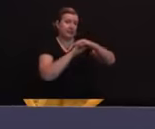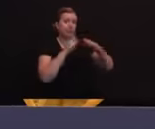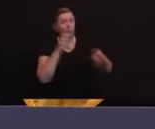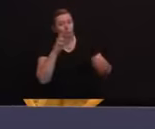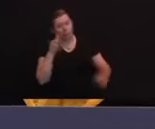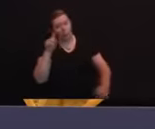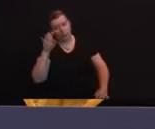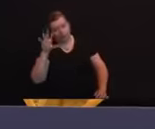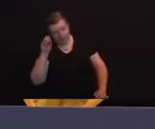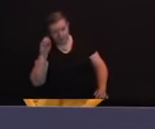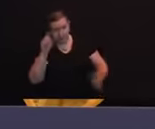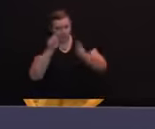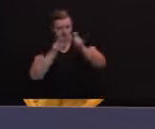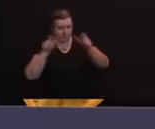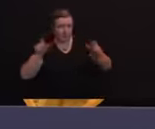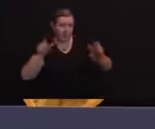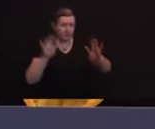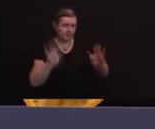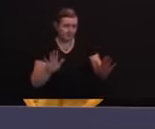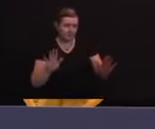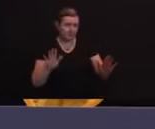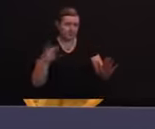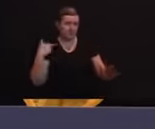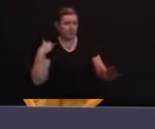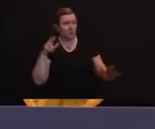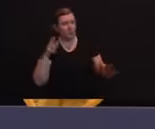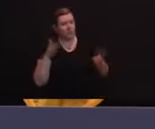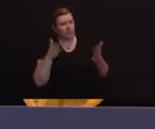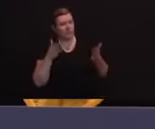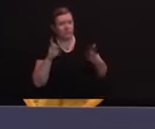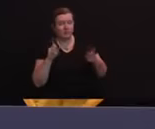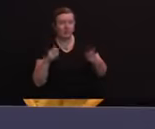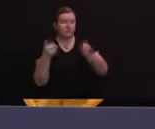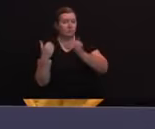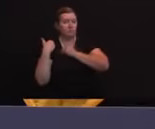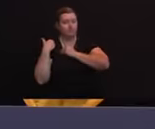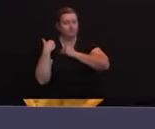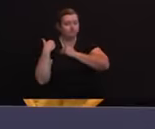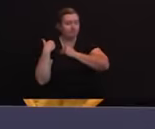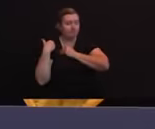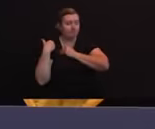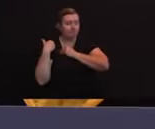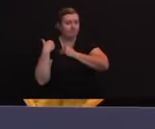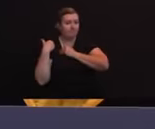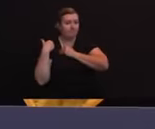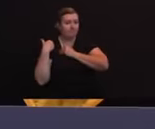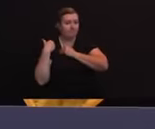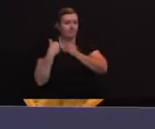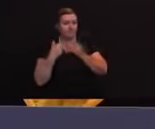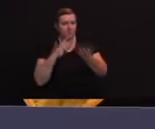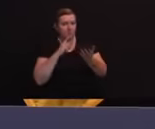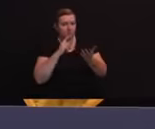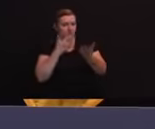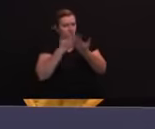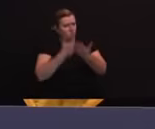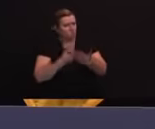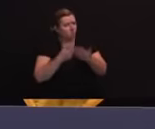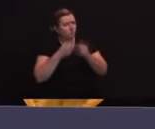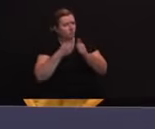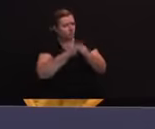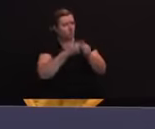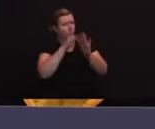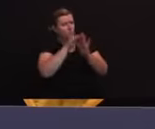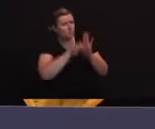But it's religious services responsibly, and the overwhelming amount of evidence that is happening. And we need